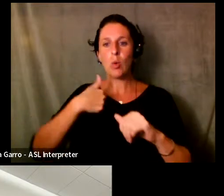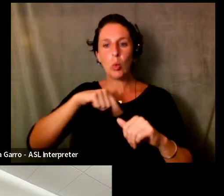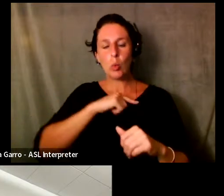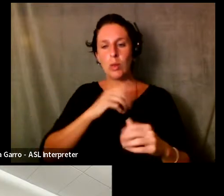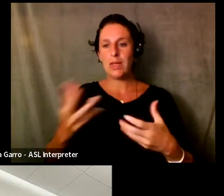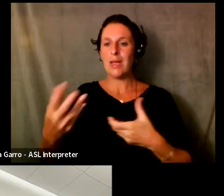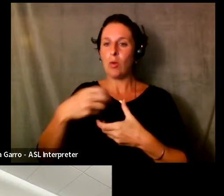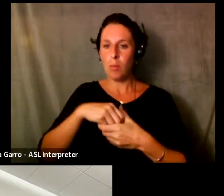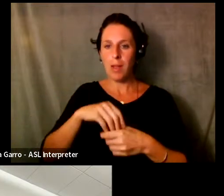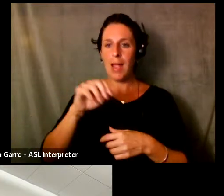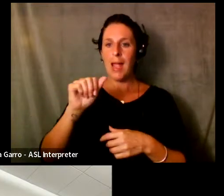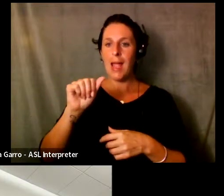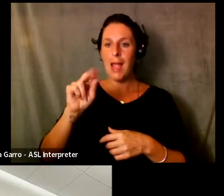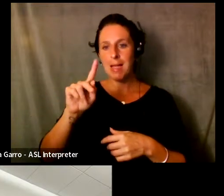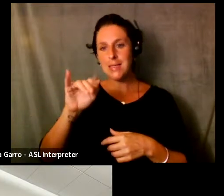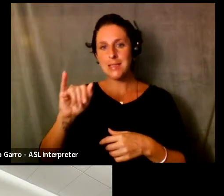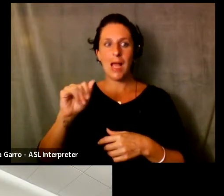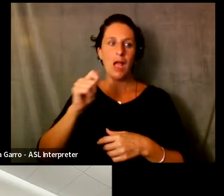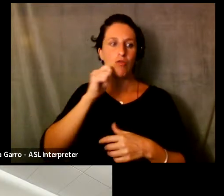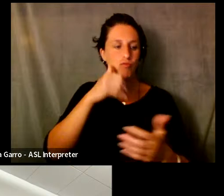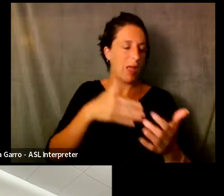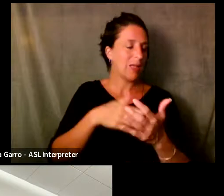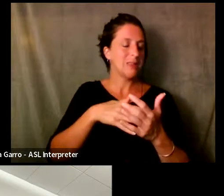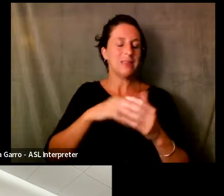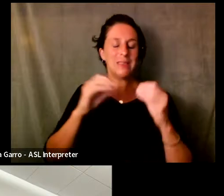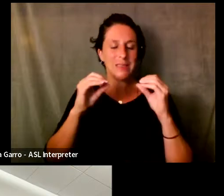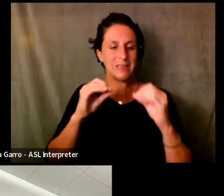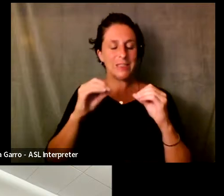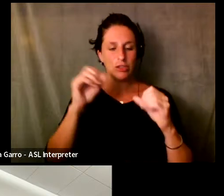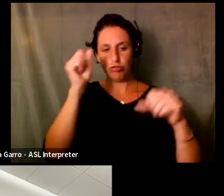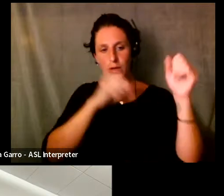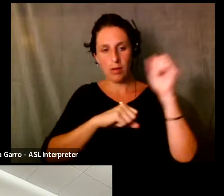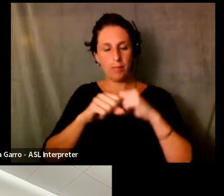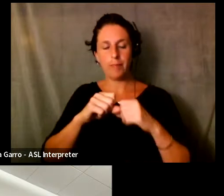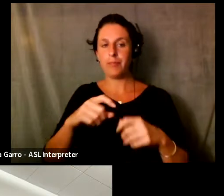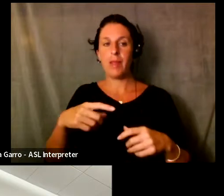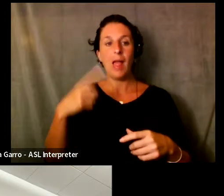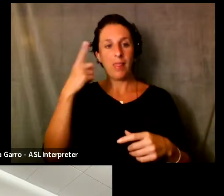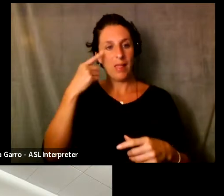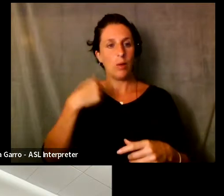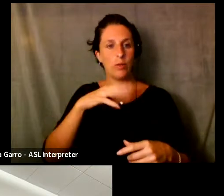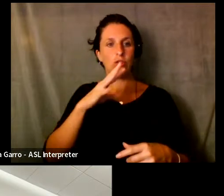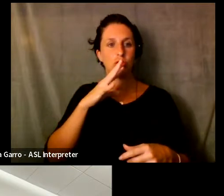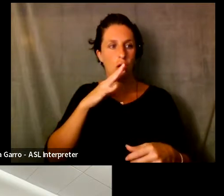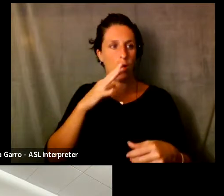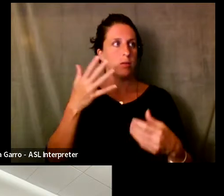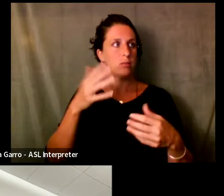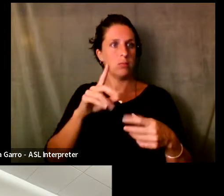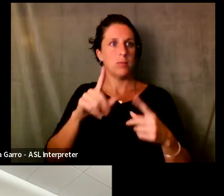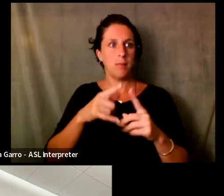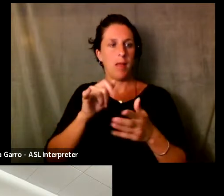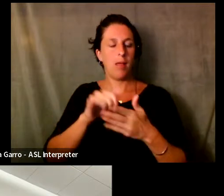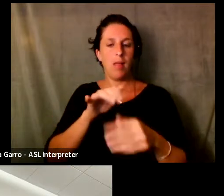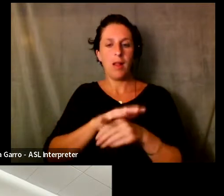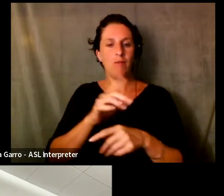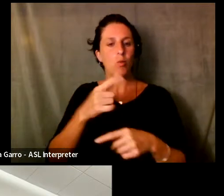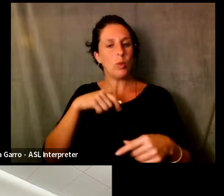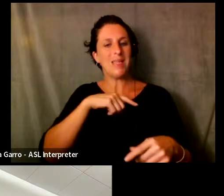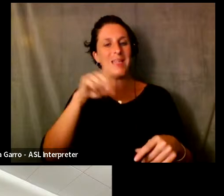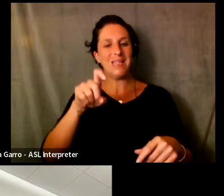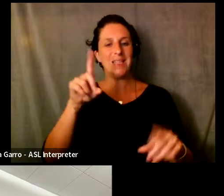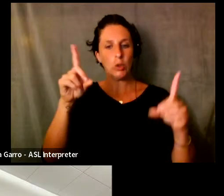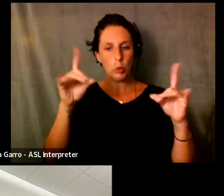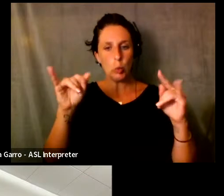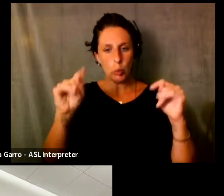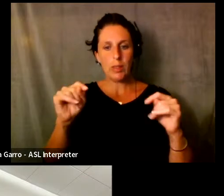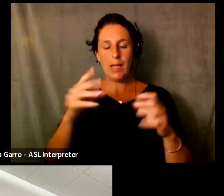anti-racist teaching strategies? I think that's what, I think we've talked about it enough. We need to do it and, you know, and get through the